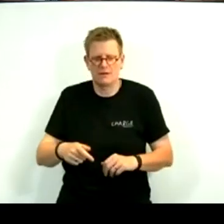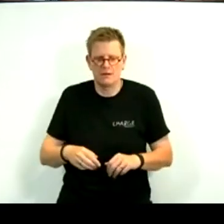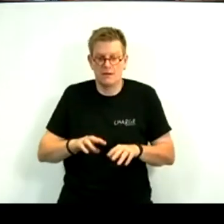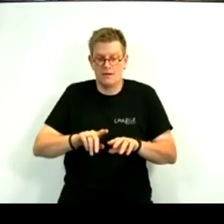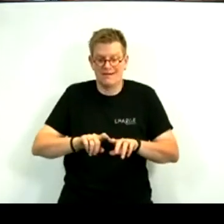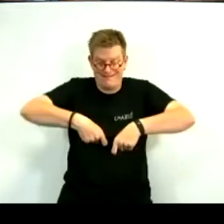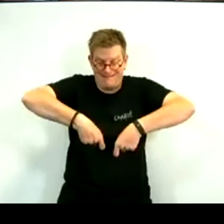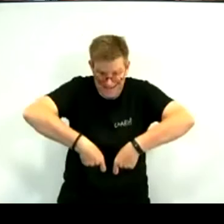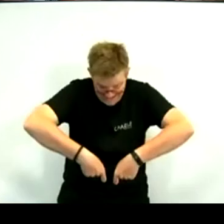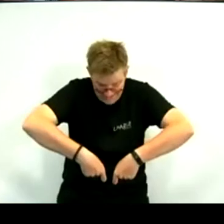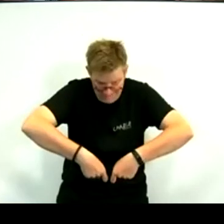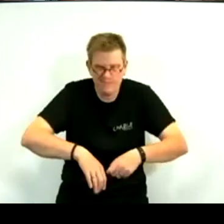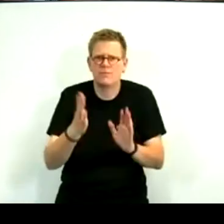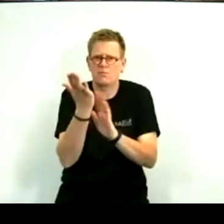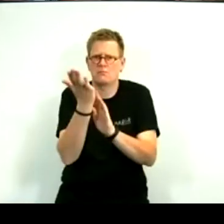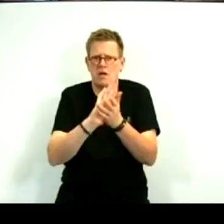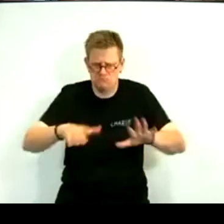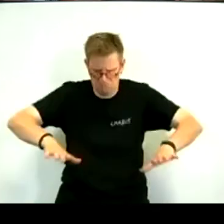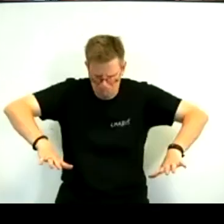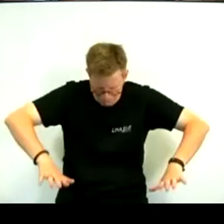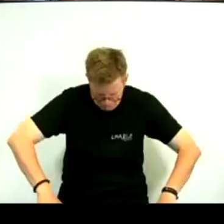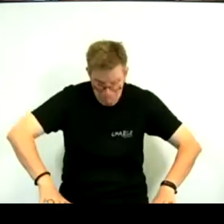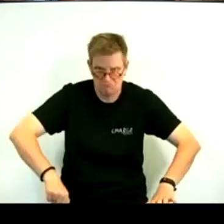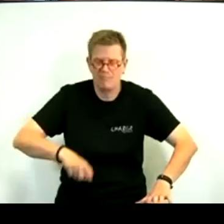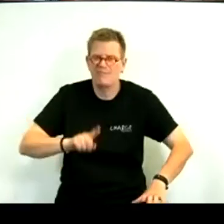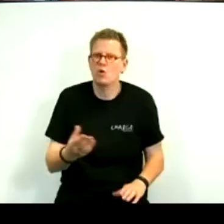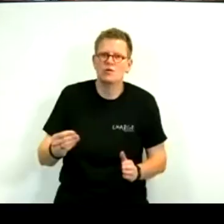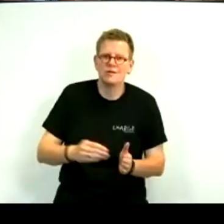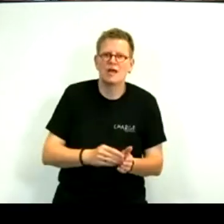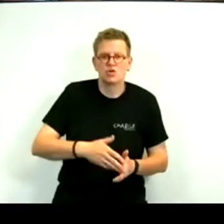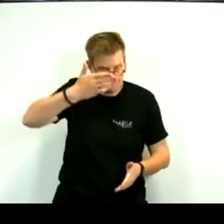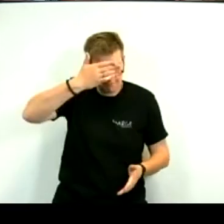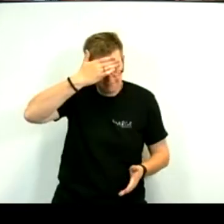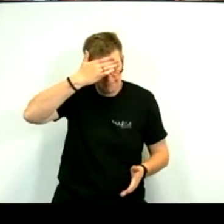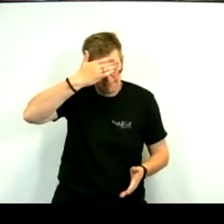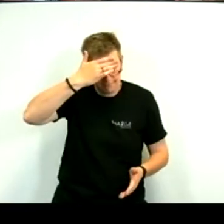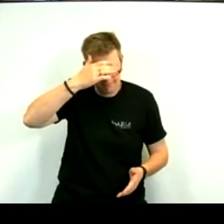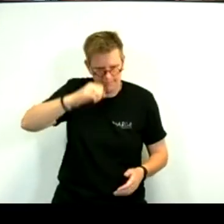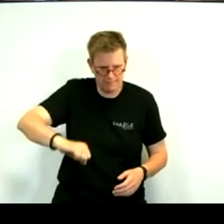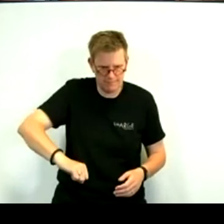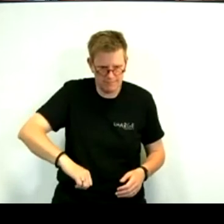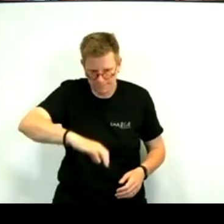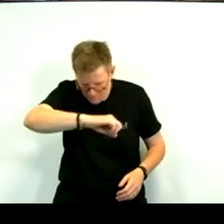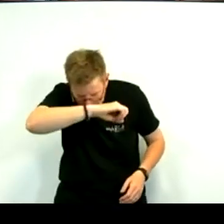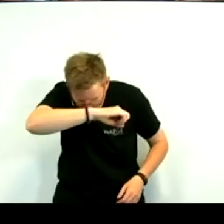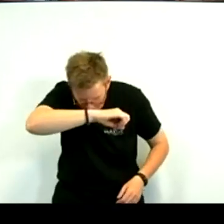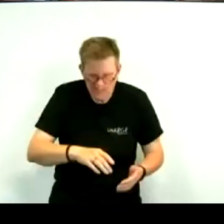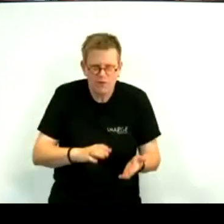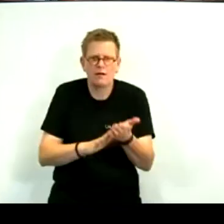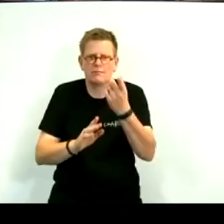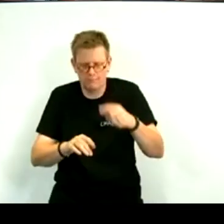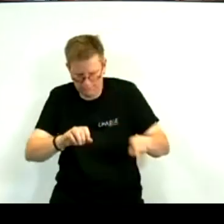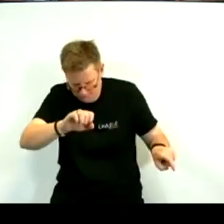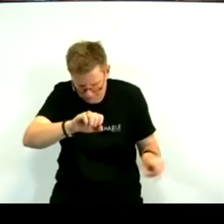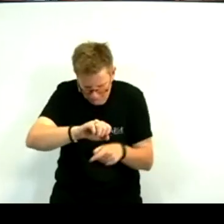extra support, but he can bring that hand up and use the touch screen to operate the tablet when he needs to. And